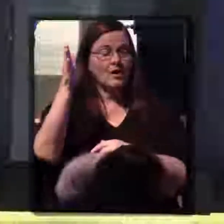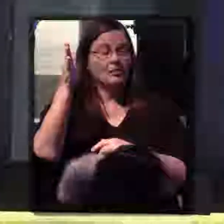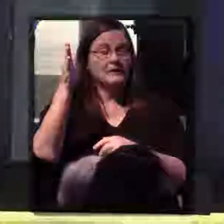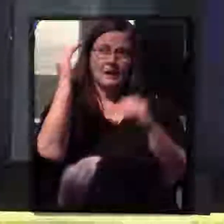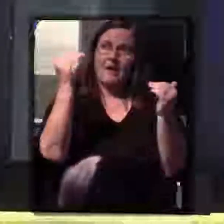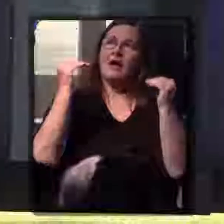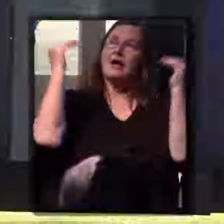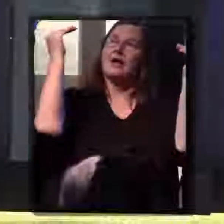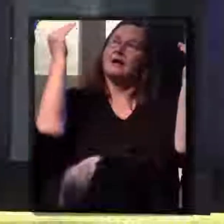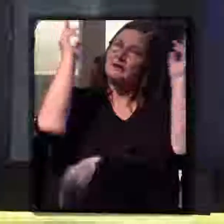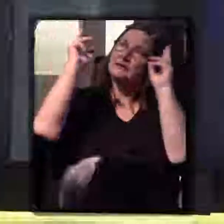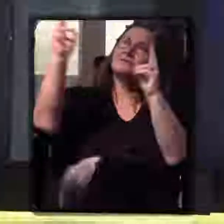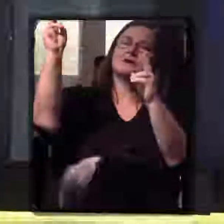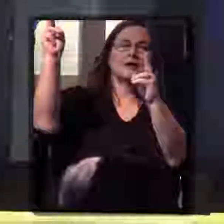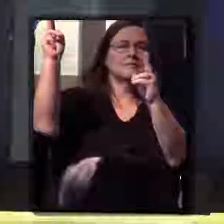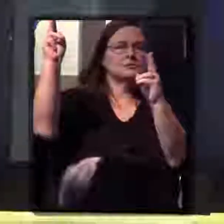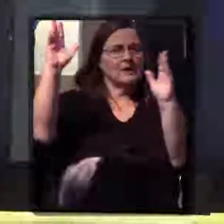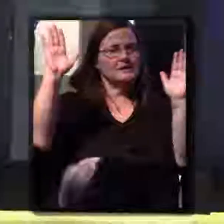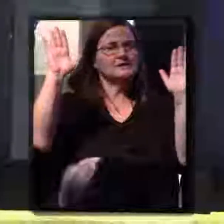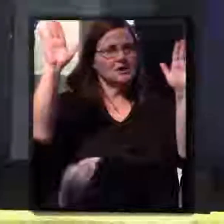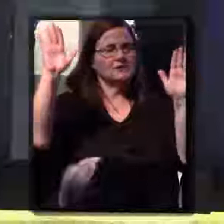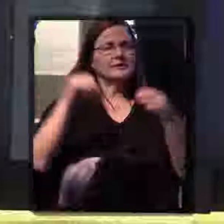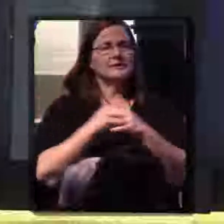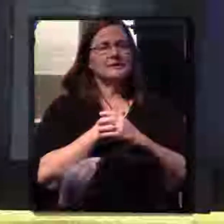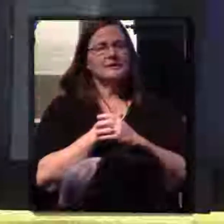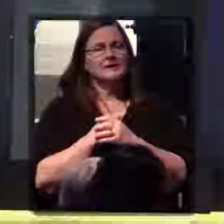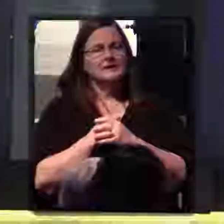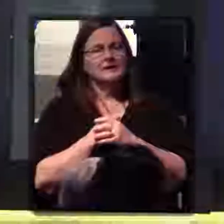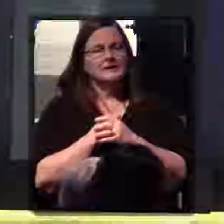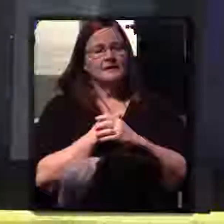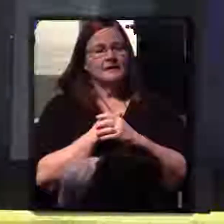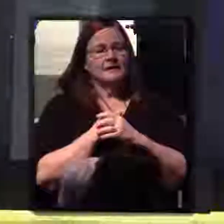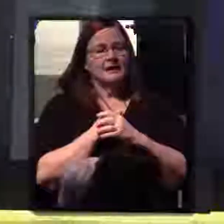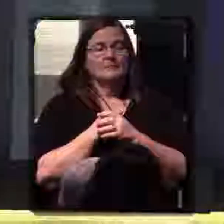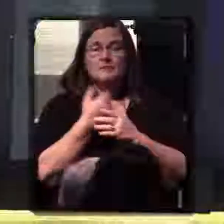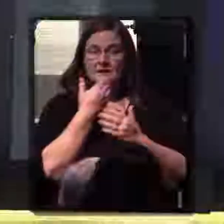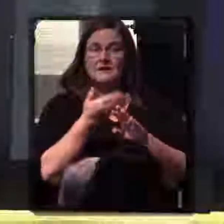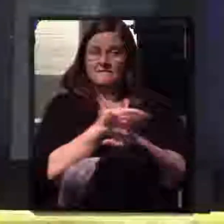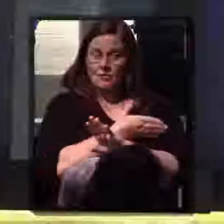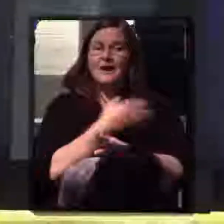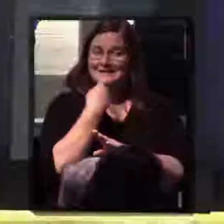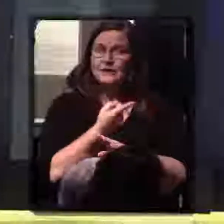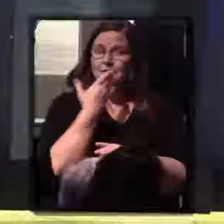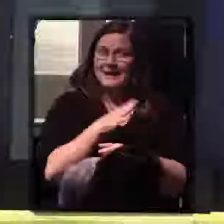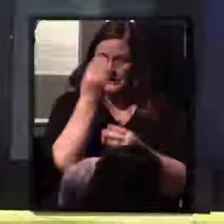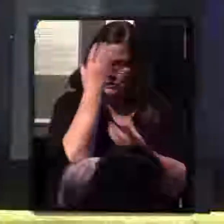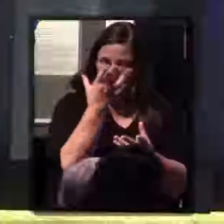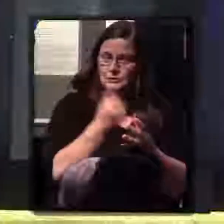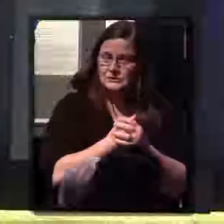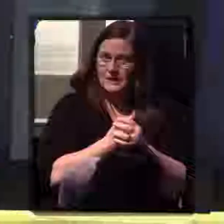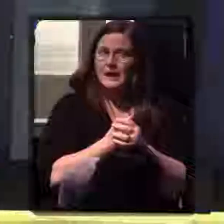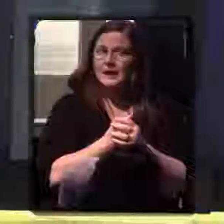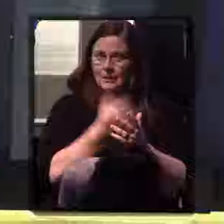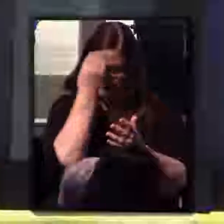servant will prosper and he will be high and lifted up and greatly exalted." So he's saying, now look, before